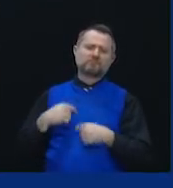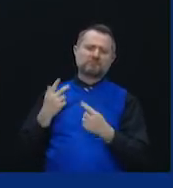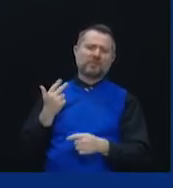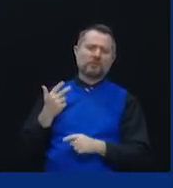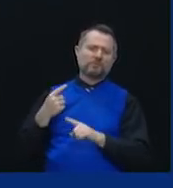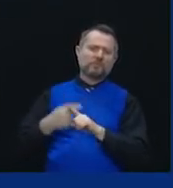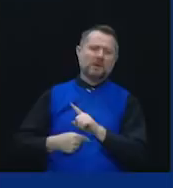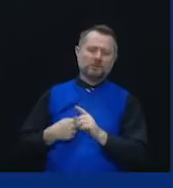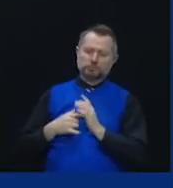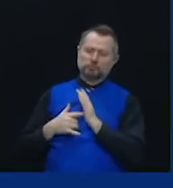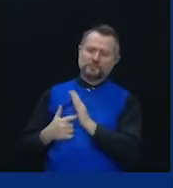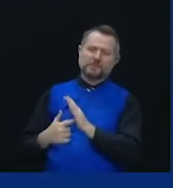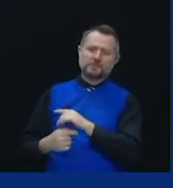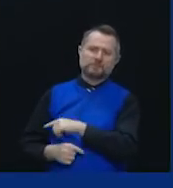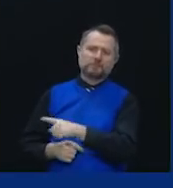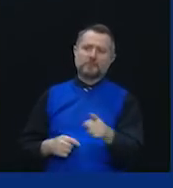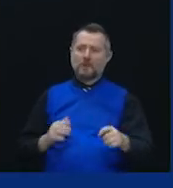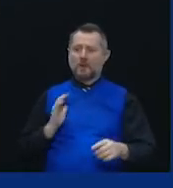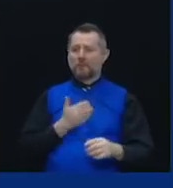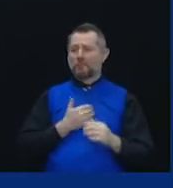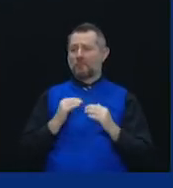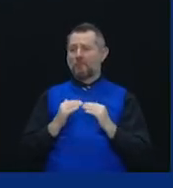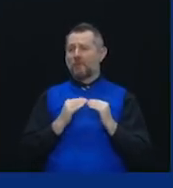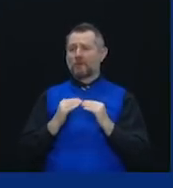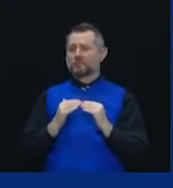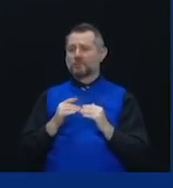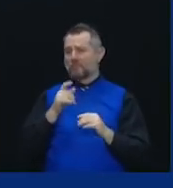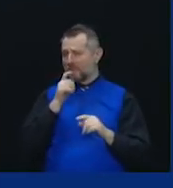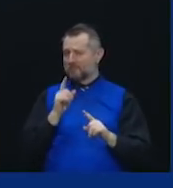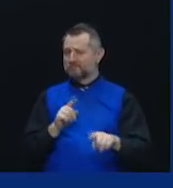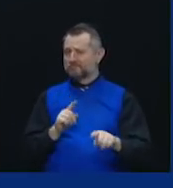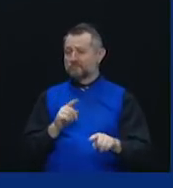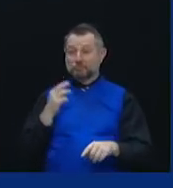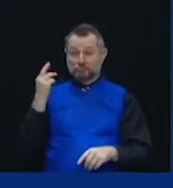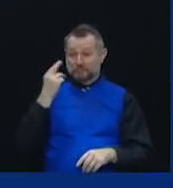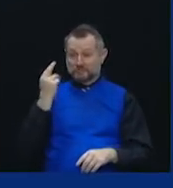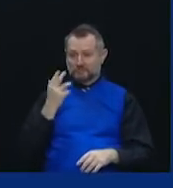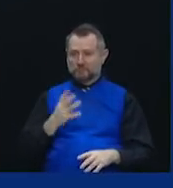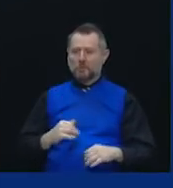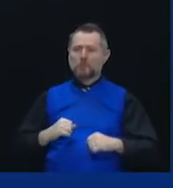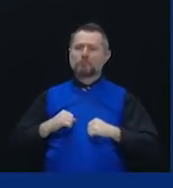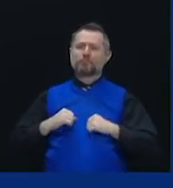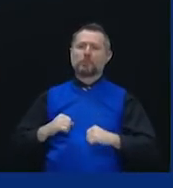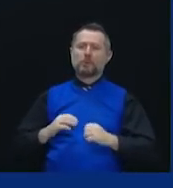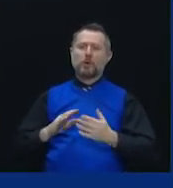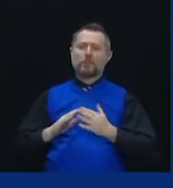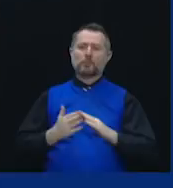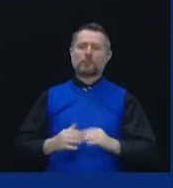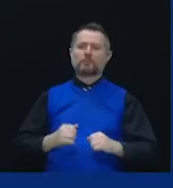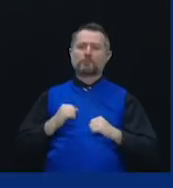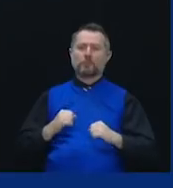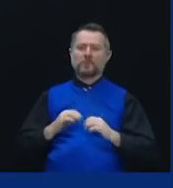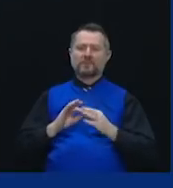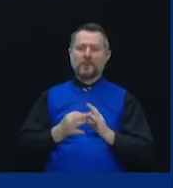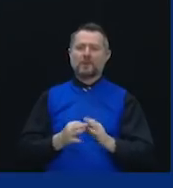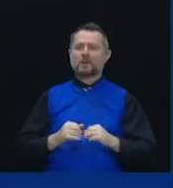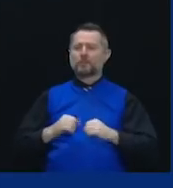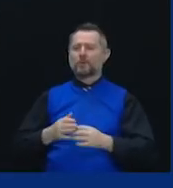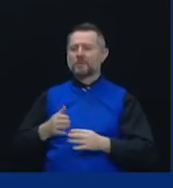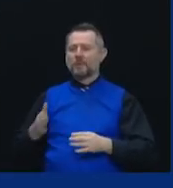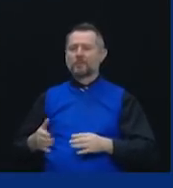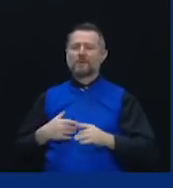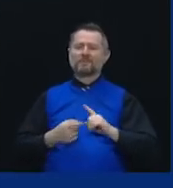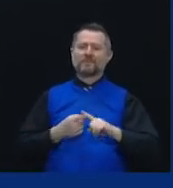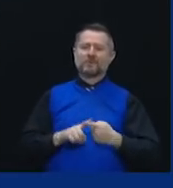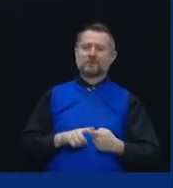Our colleagues went to work to protect our communities, our neighbors, and our friends. The challenges have been immense, both the medical and